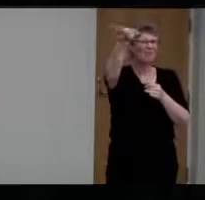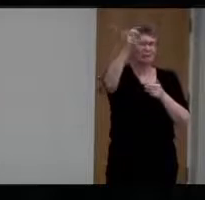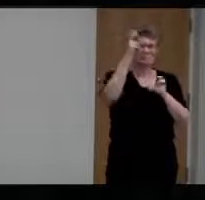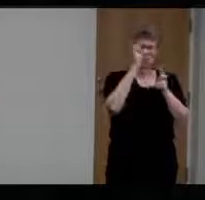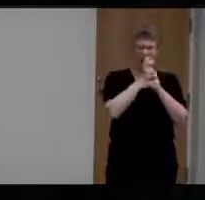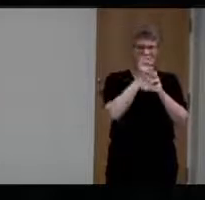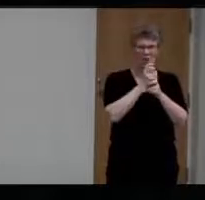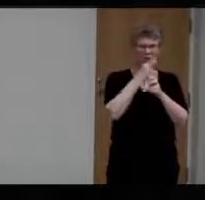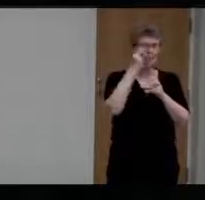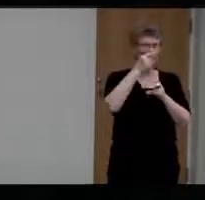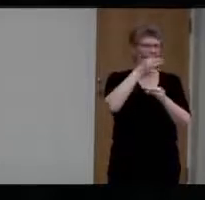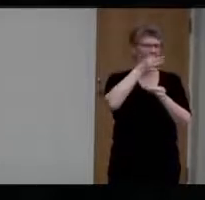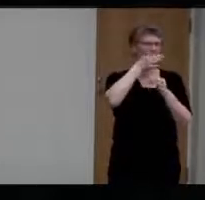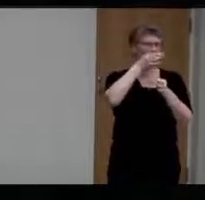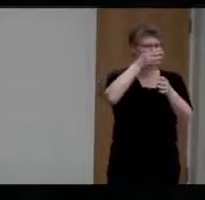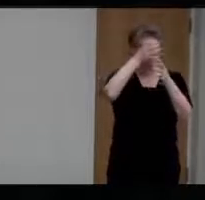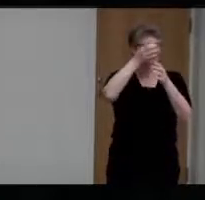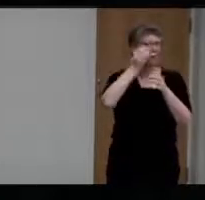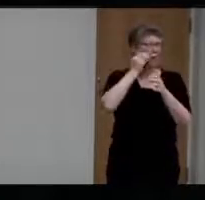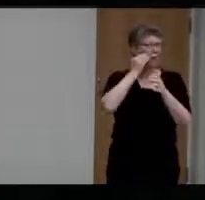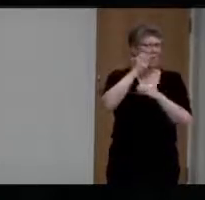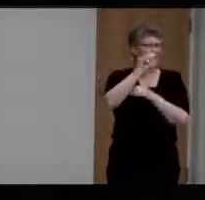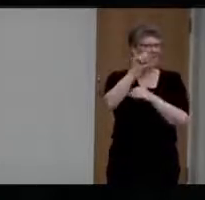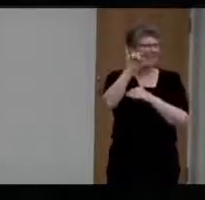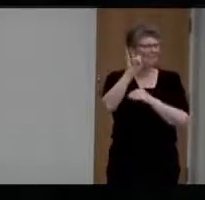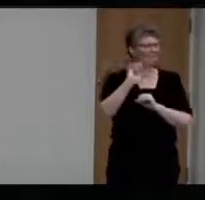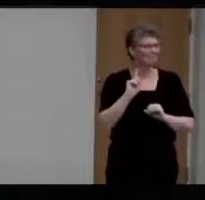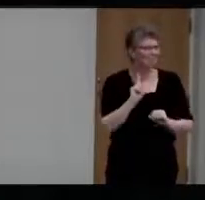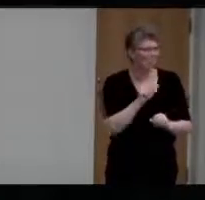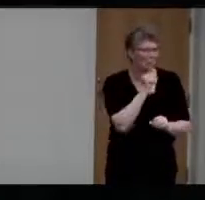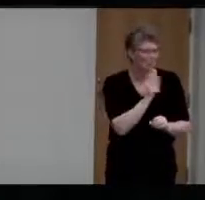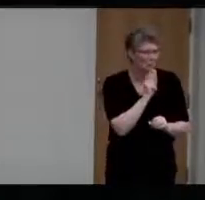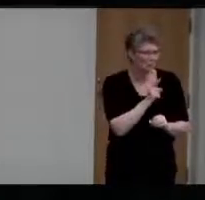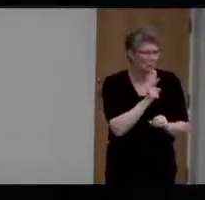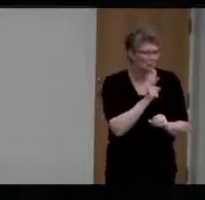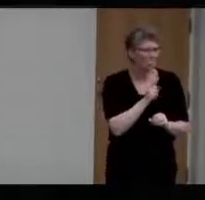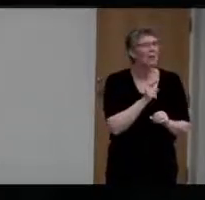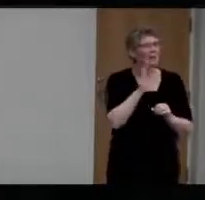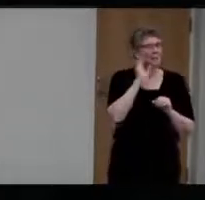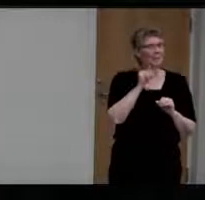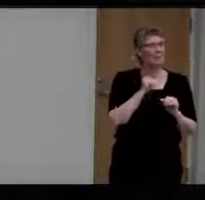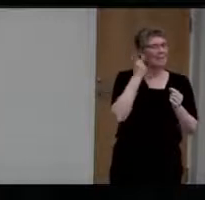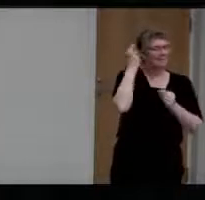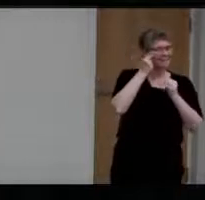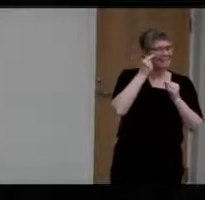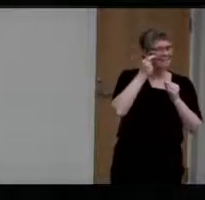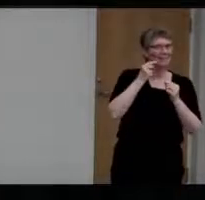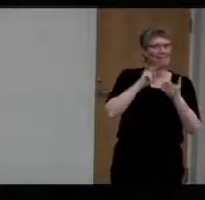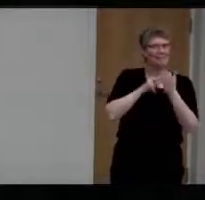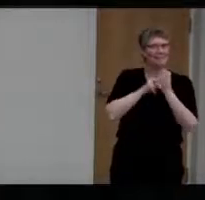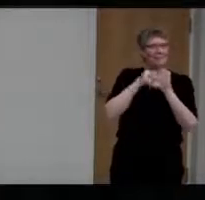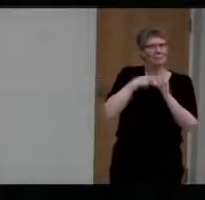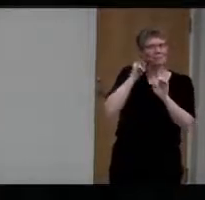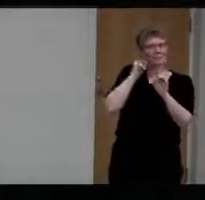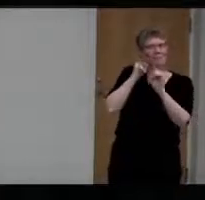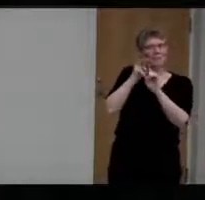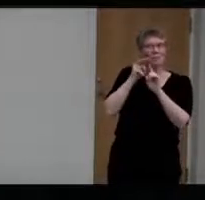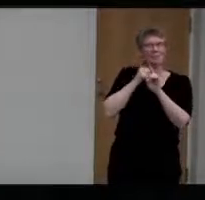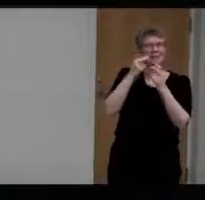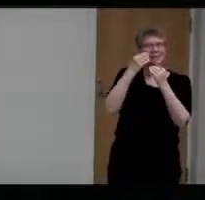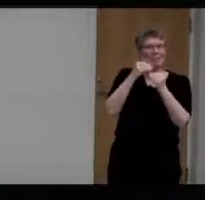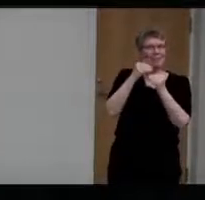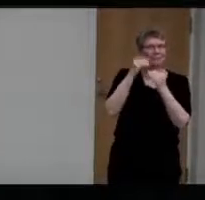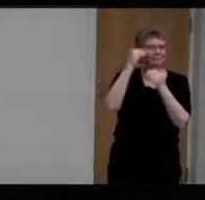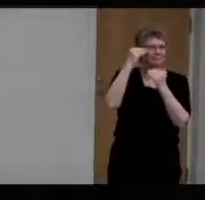Only experts can know. And that means that we seed the field to a very small number of people based on the stories we tell about AI. And that has nothing to do